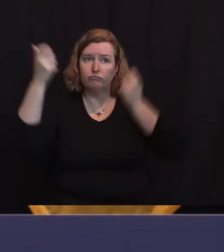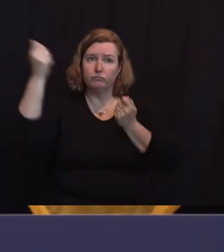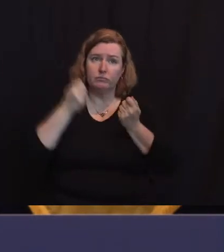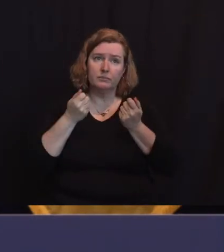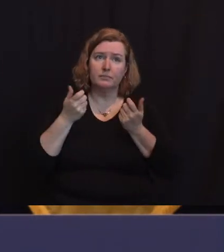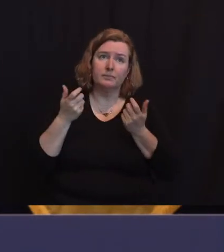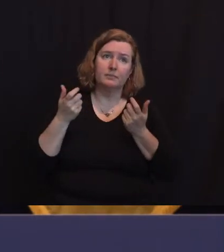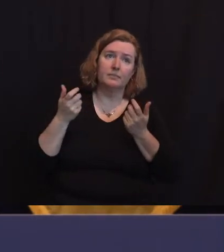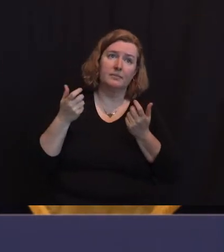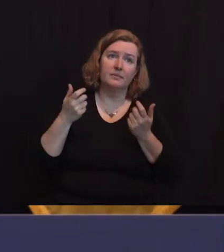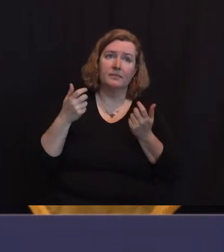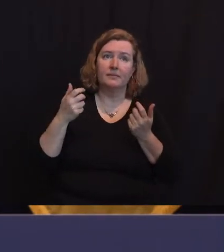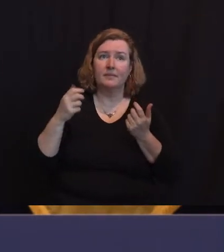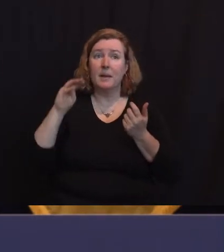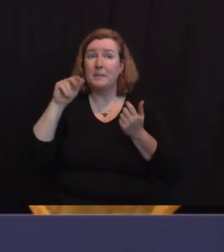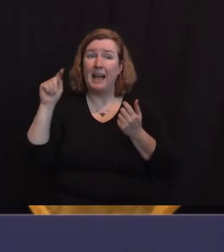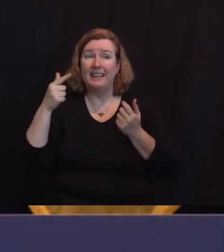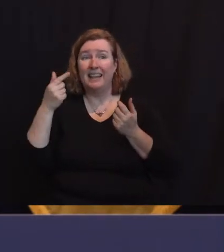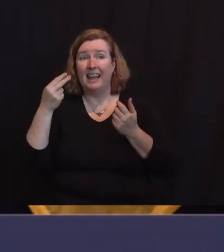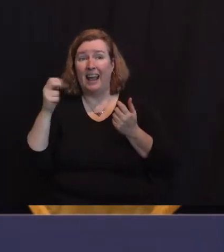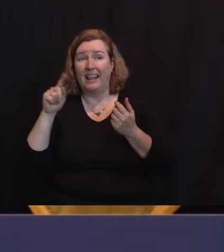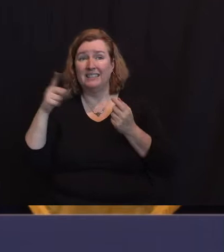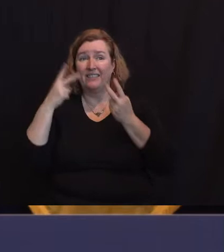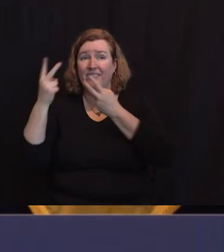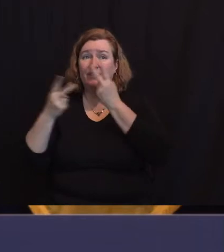or otherwise this summer?